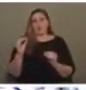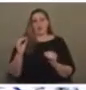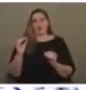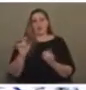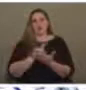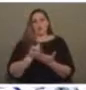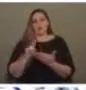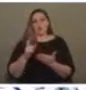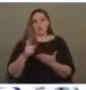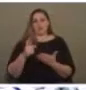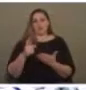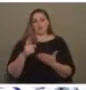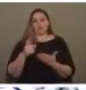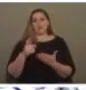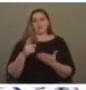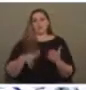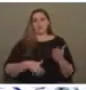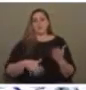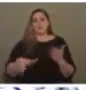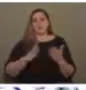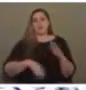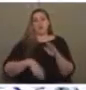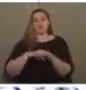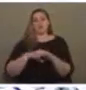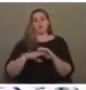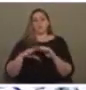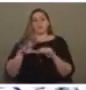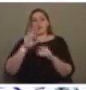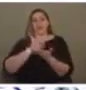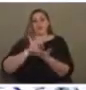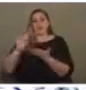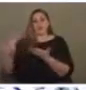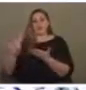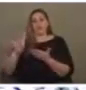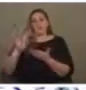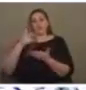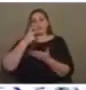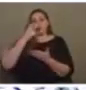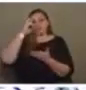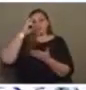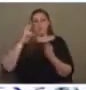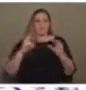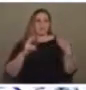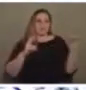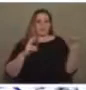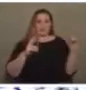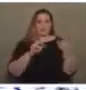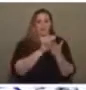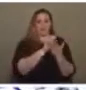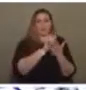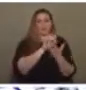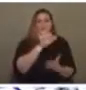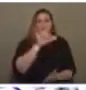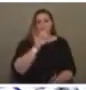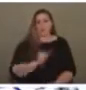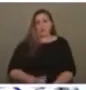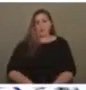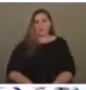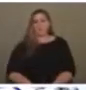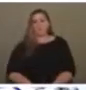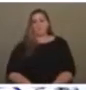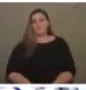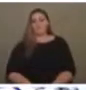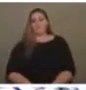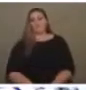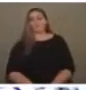in Florida. Maternity leave up to 8 weeks in Puerto Rico, 0 weeks in Florida. By itself, and this is